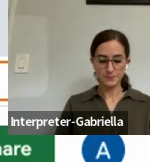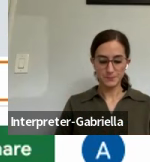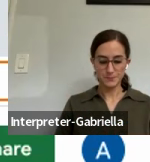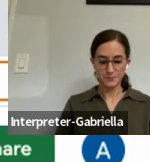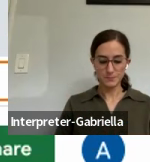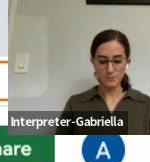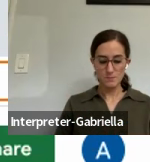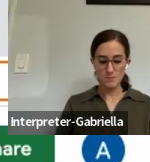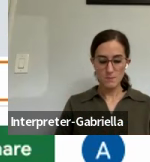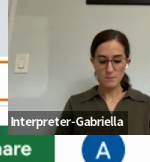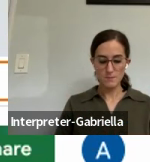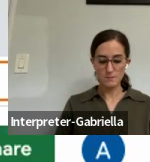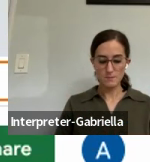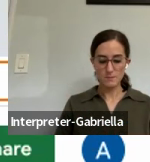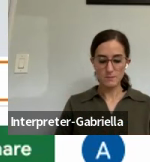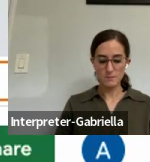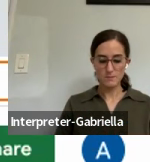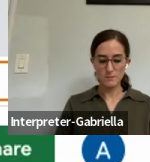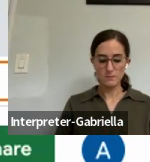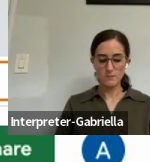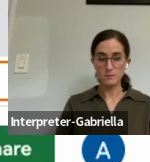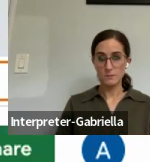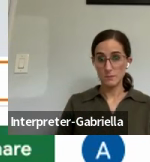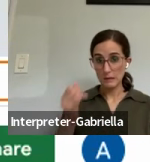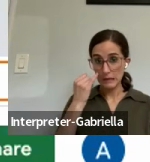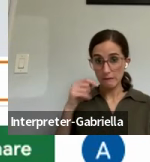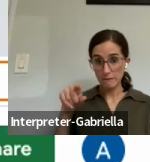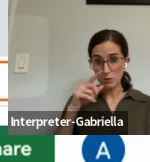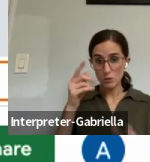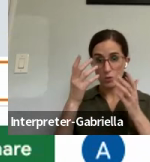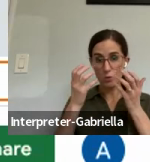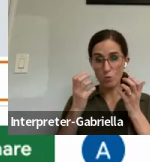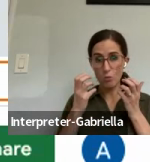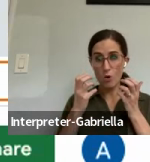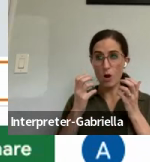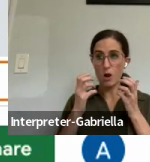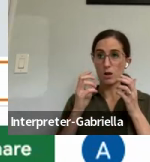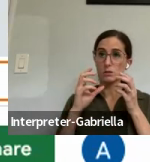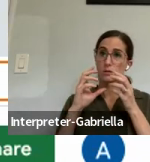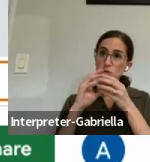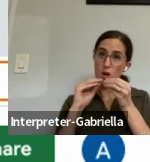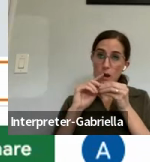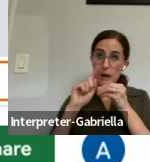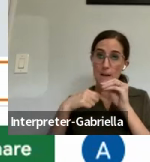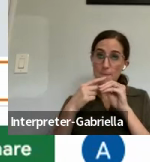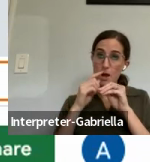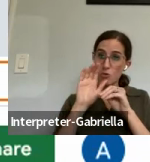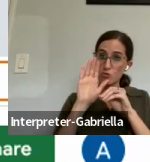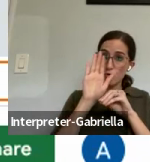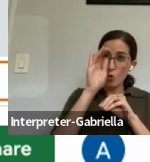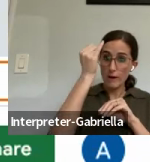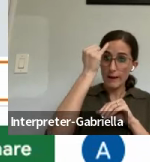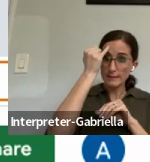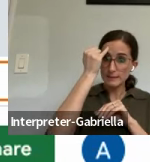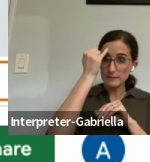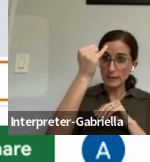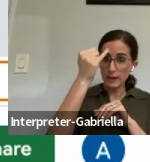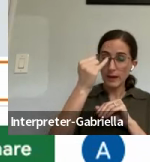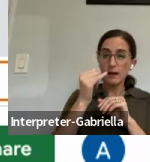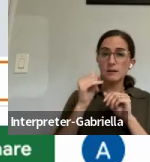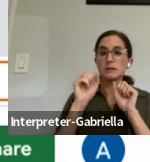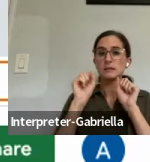Okay, so if people want to chime in on ones they added, and we can provide a little bit more detail, we can